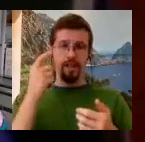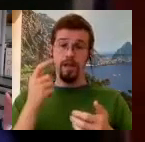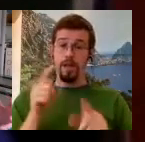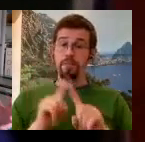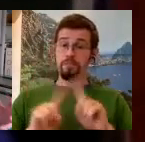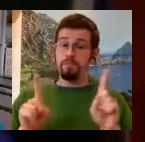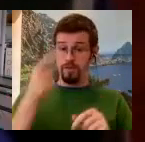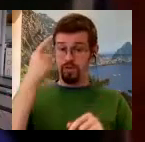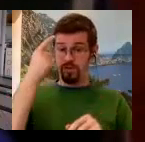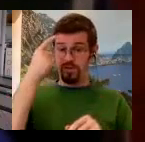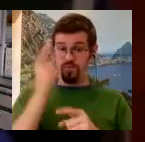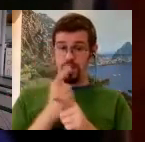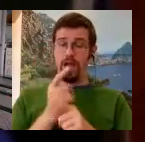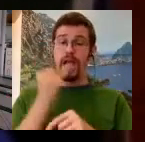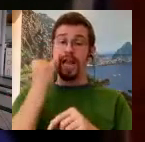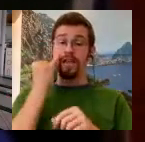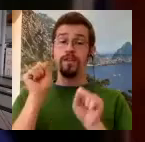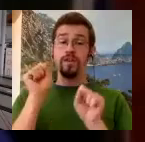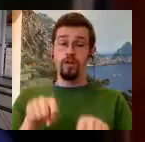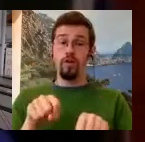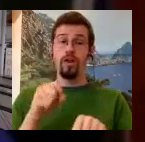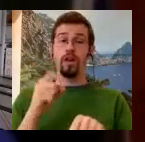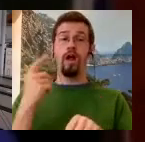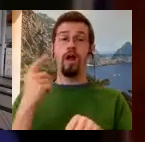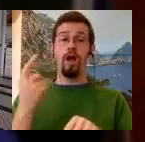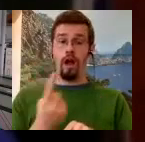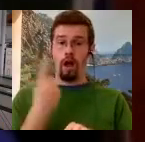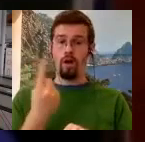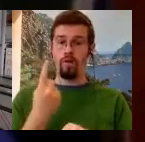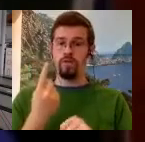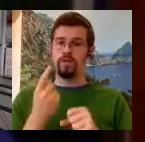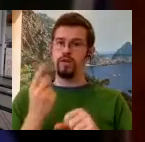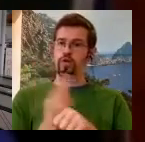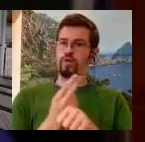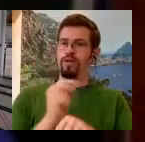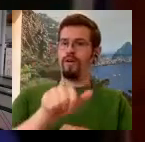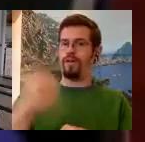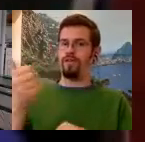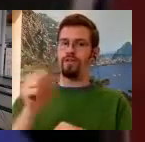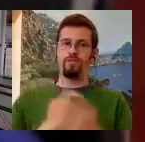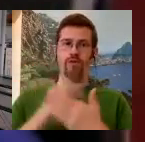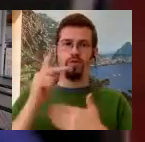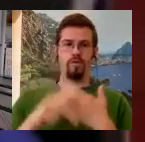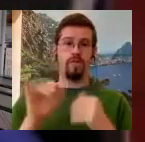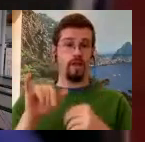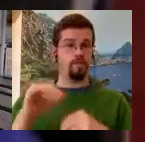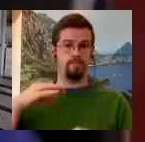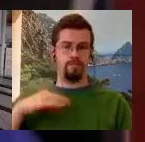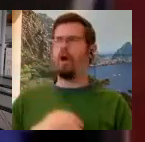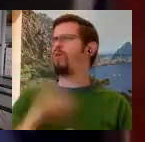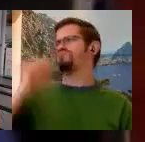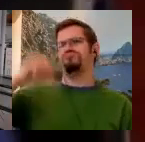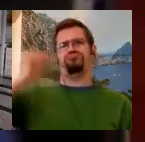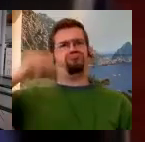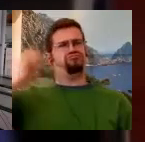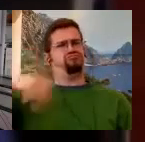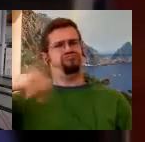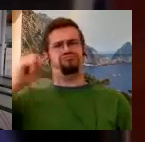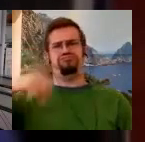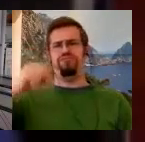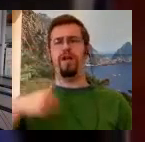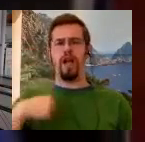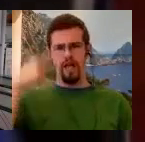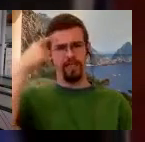just get it so we could all sort of use each other's software, it helps, doesn't it? Oh, yes. I definitely believe in maintaining compatibility where possible. I